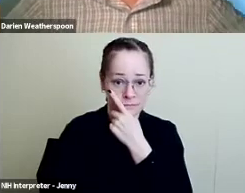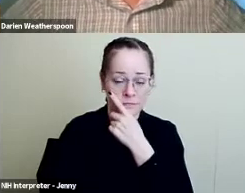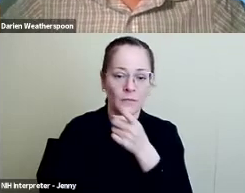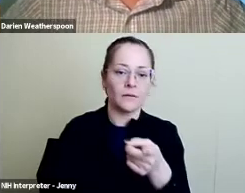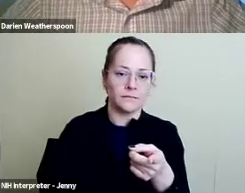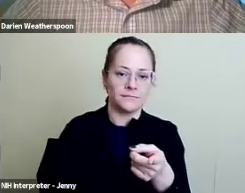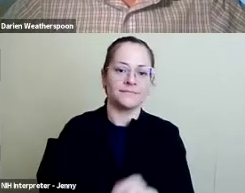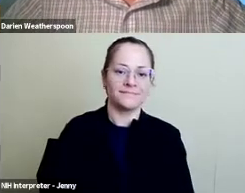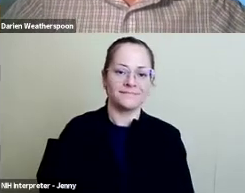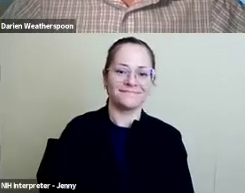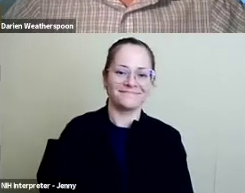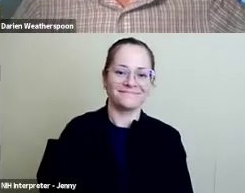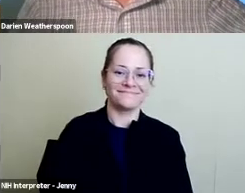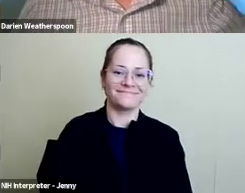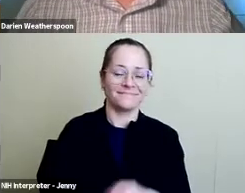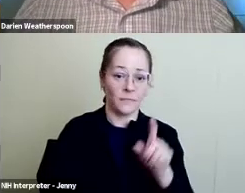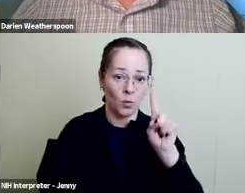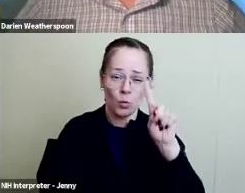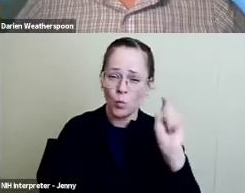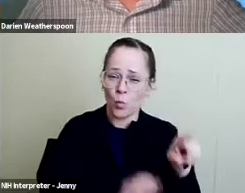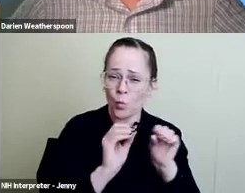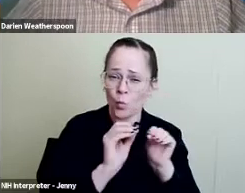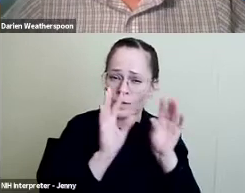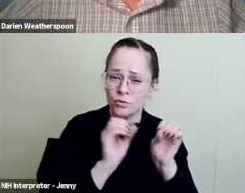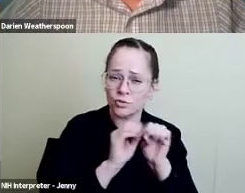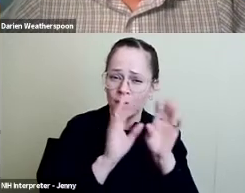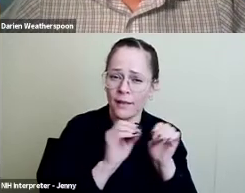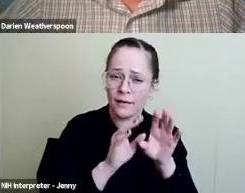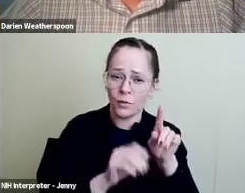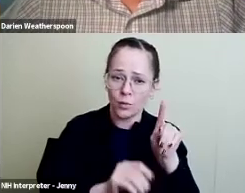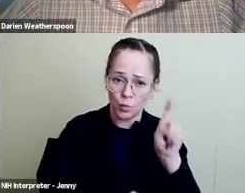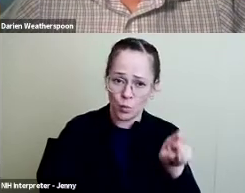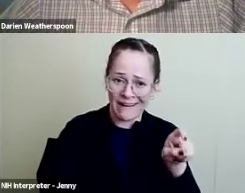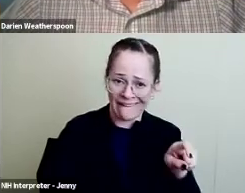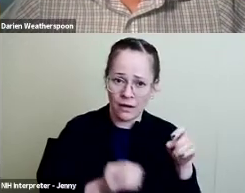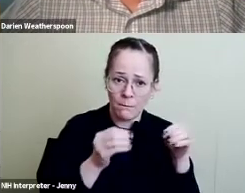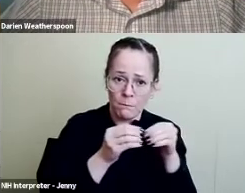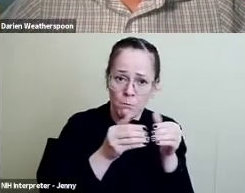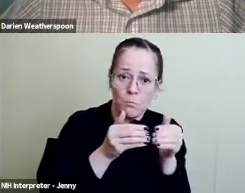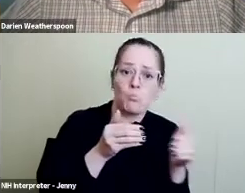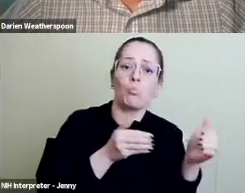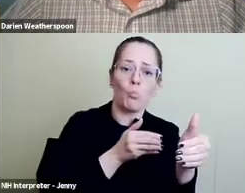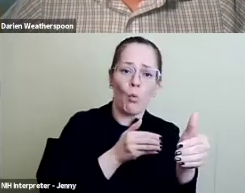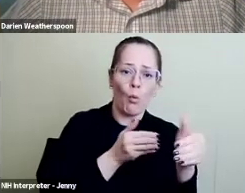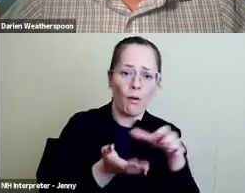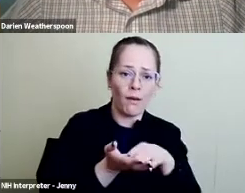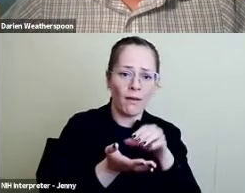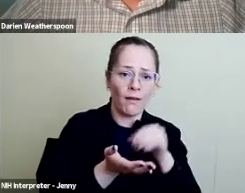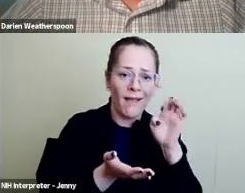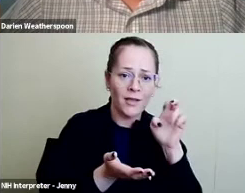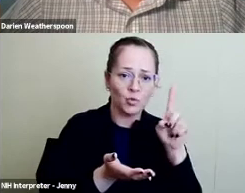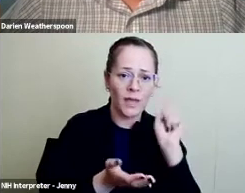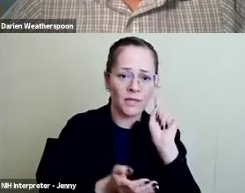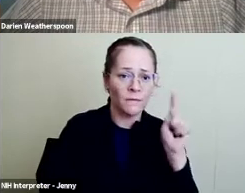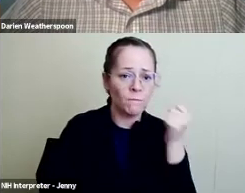So was the question was if there's any further education that's required for dentistry? I